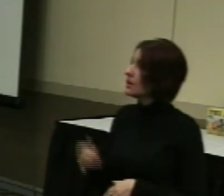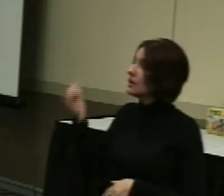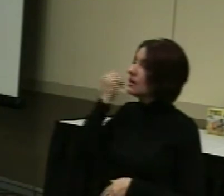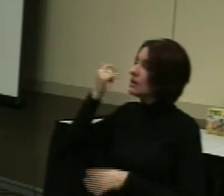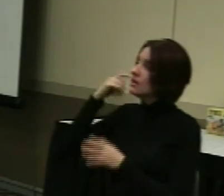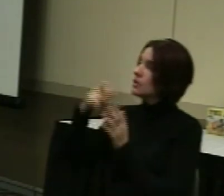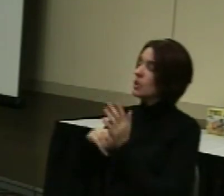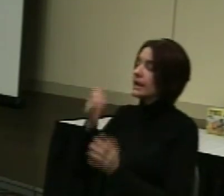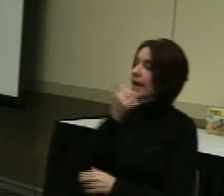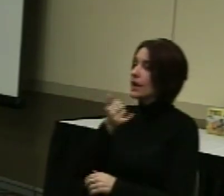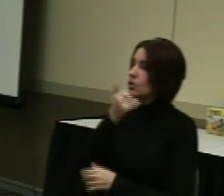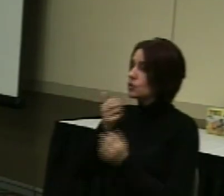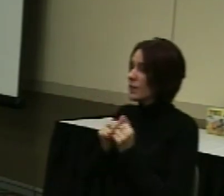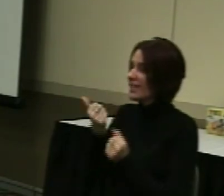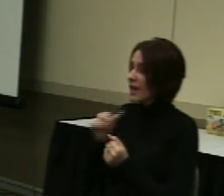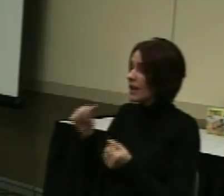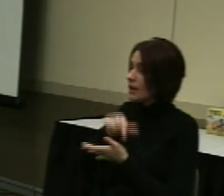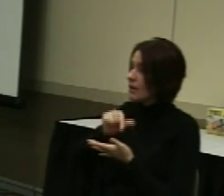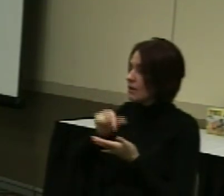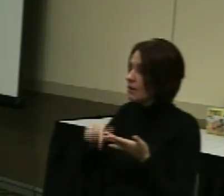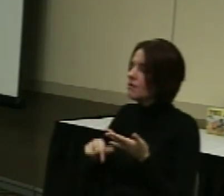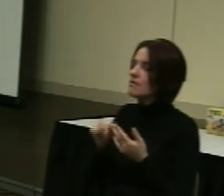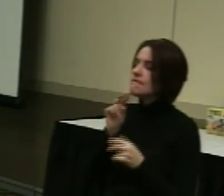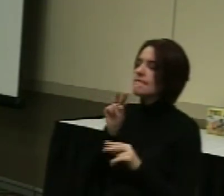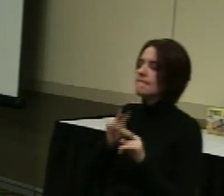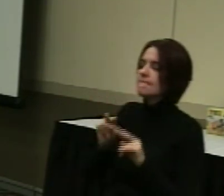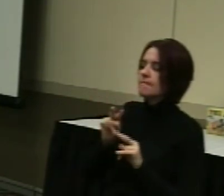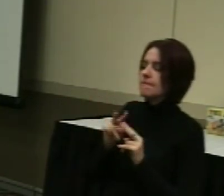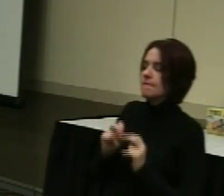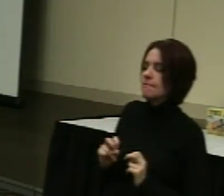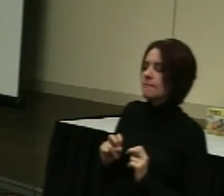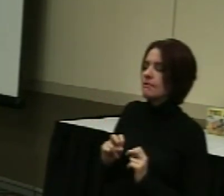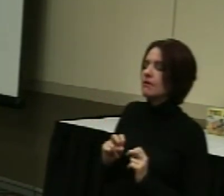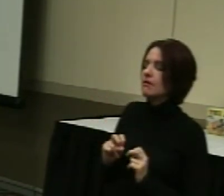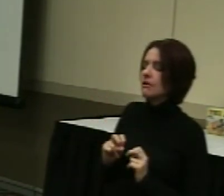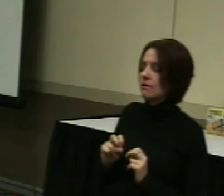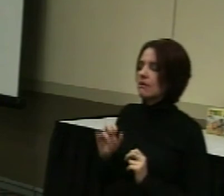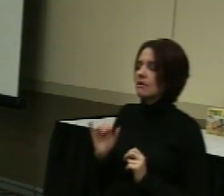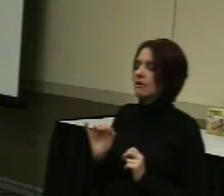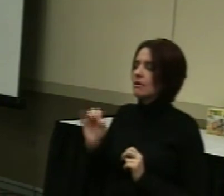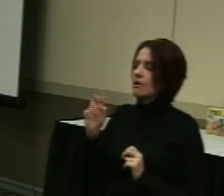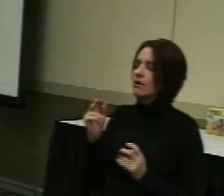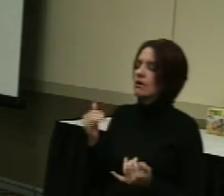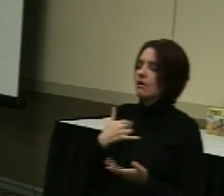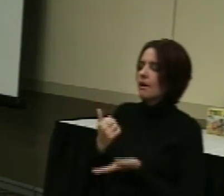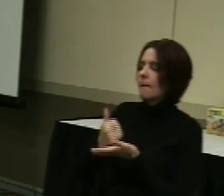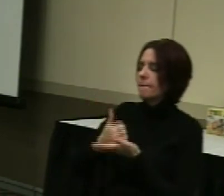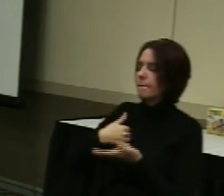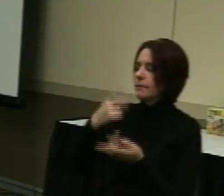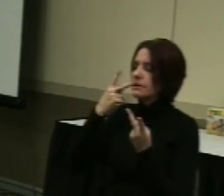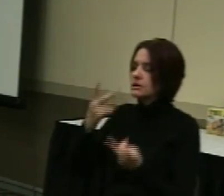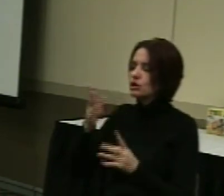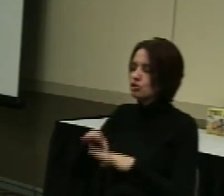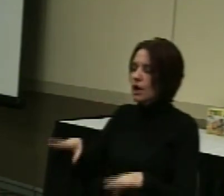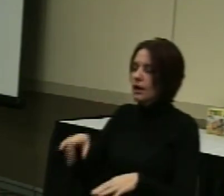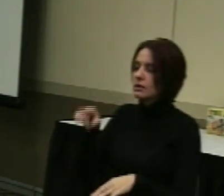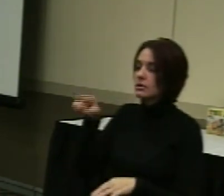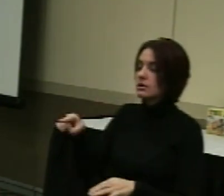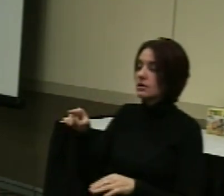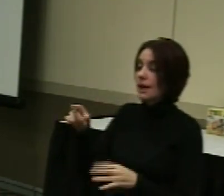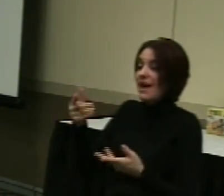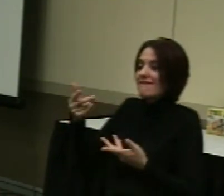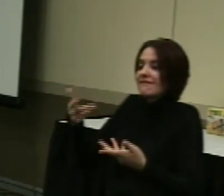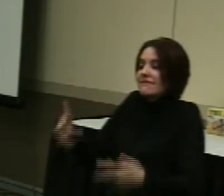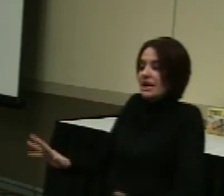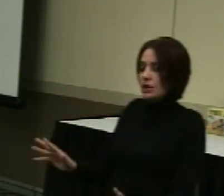those things, analyze those, because they actually help you to see the kinds of things that the child has